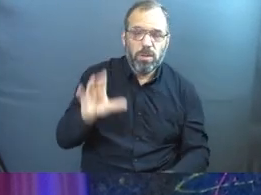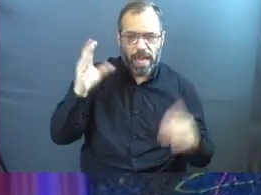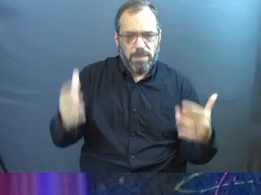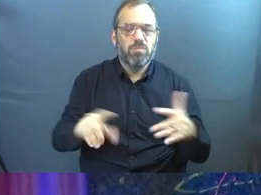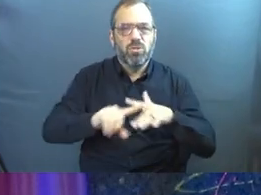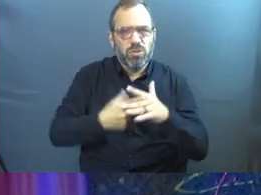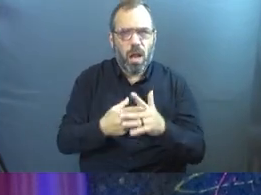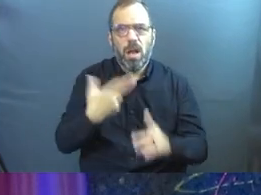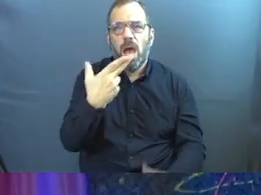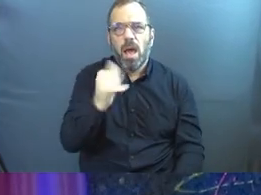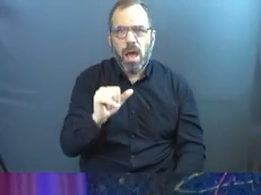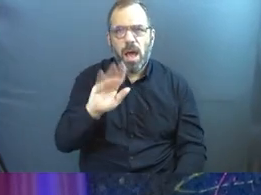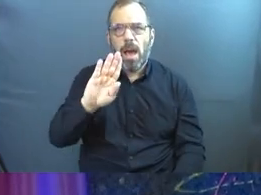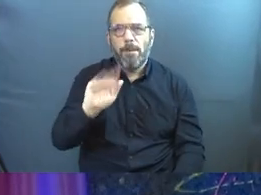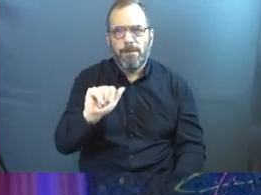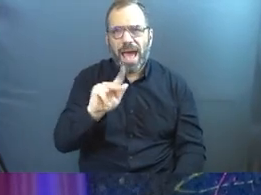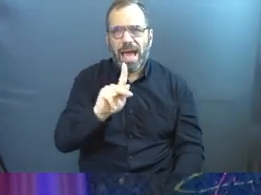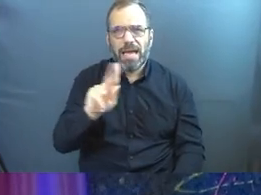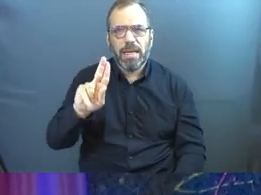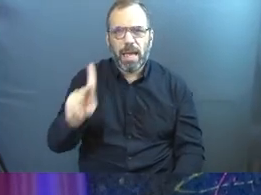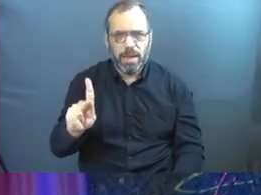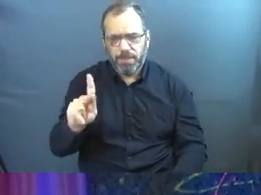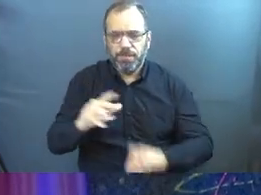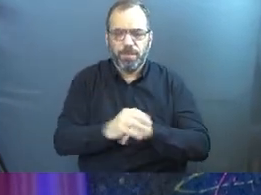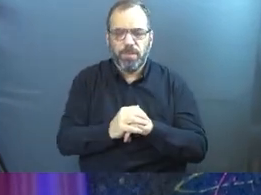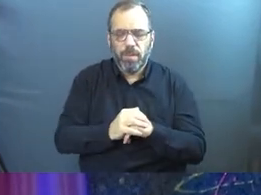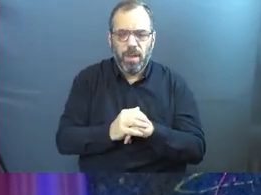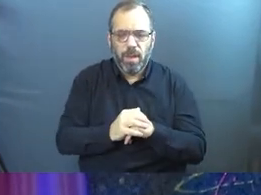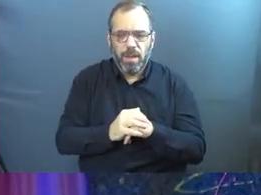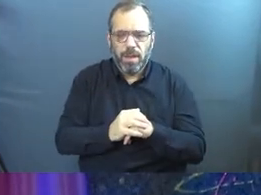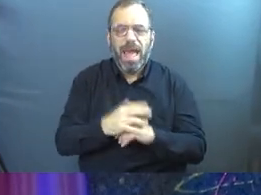into Habakkuk, and we're going to do the baptisms at the end.